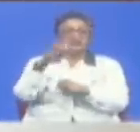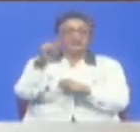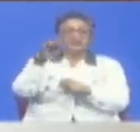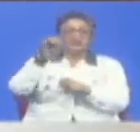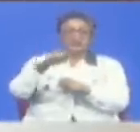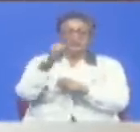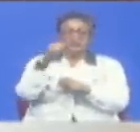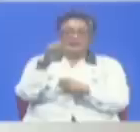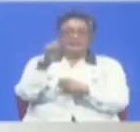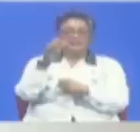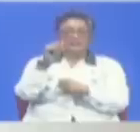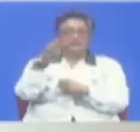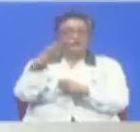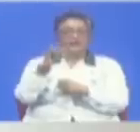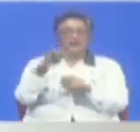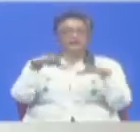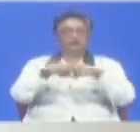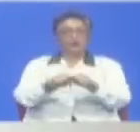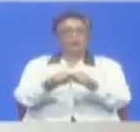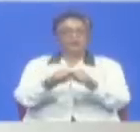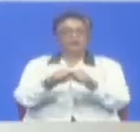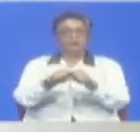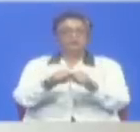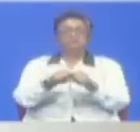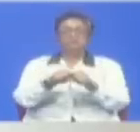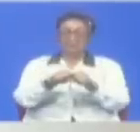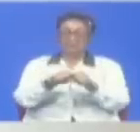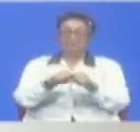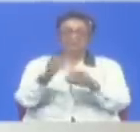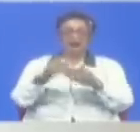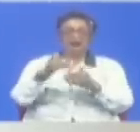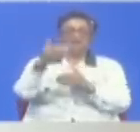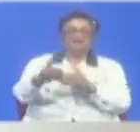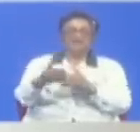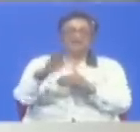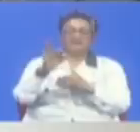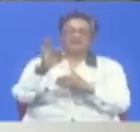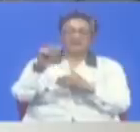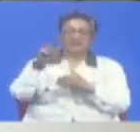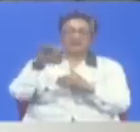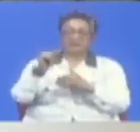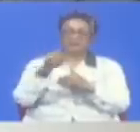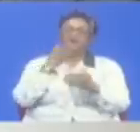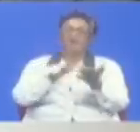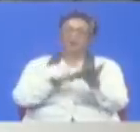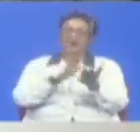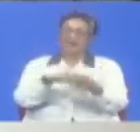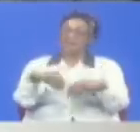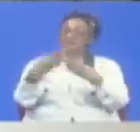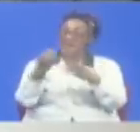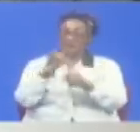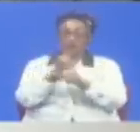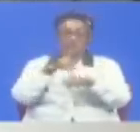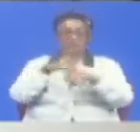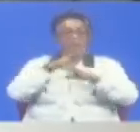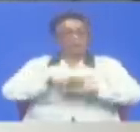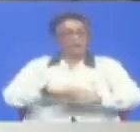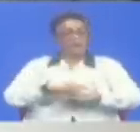alichukua usukani wa kuwa rubani wa Moi baada ya Farah kupendekeza apewe kazi hiyo alipostaafu mwaka